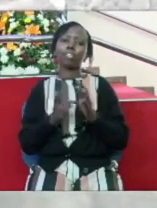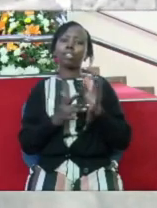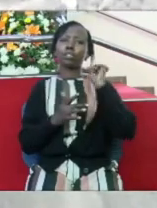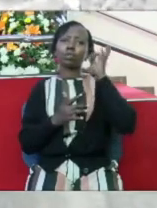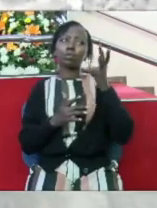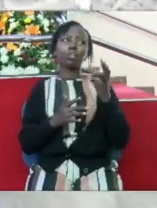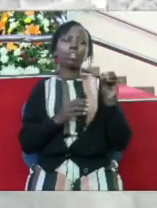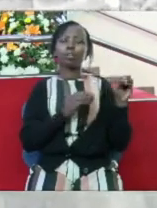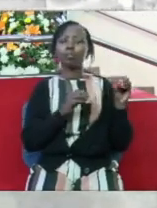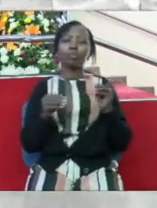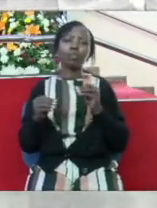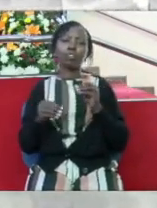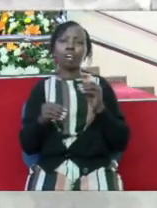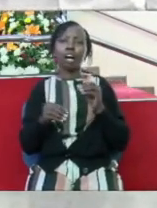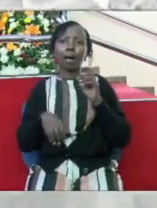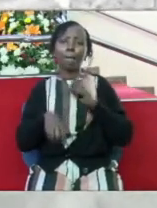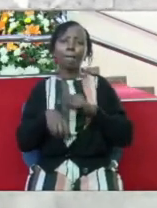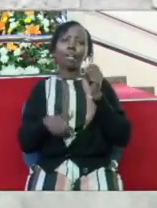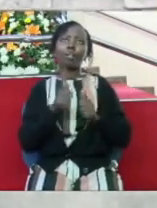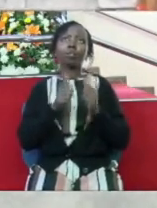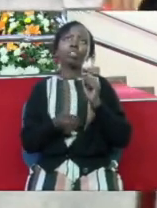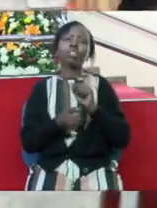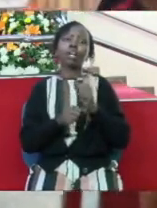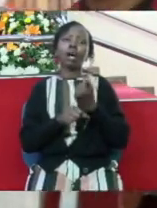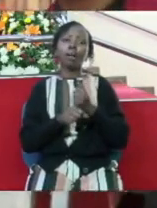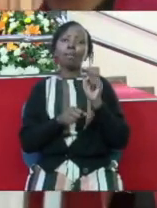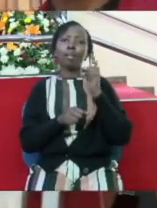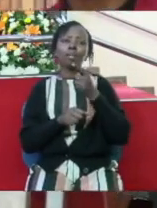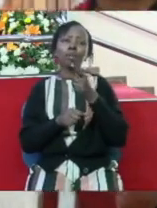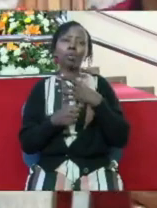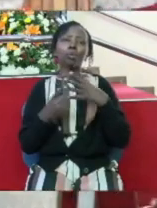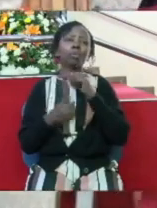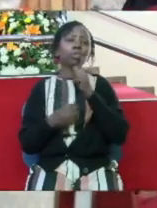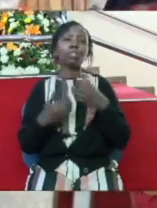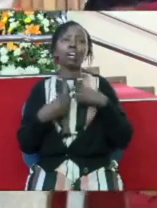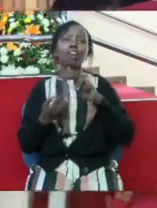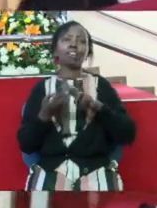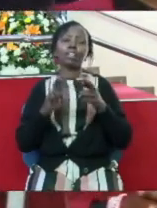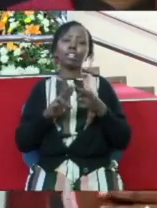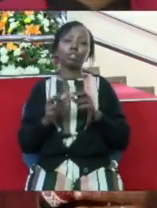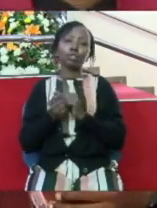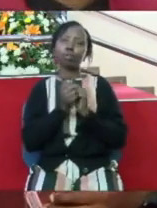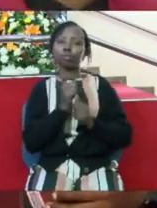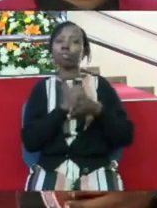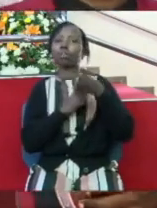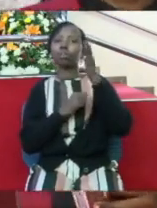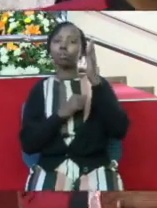to be able to be intimate. Nitaondoa ile uchungu ambao imefanya usikue na ushirika wa karibu na Mungu. Hallelujah. Amen.